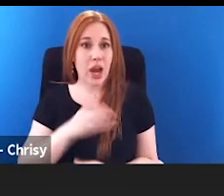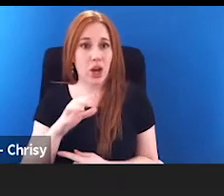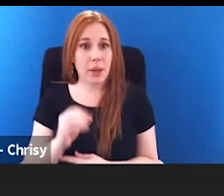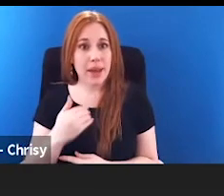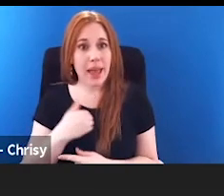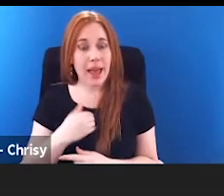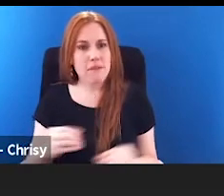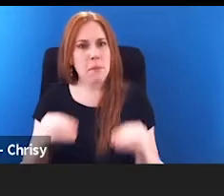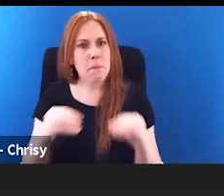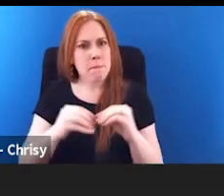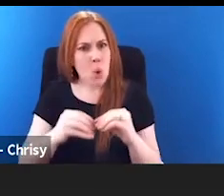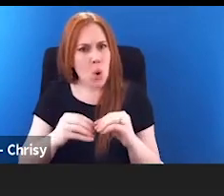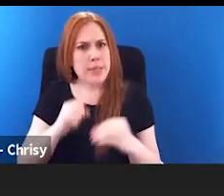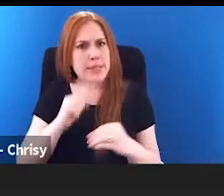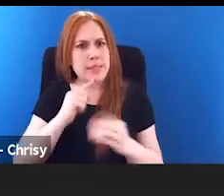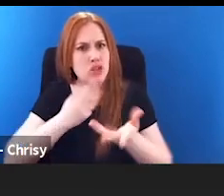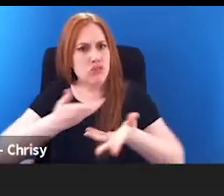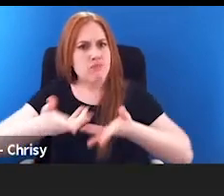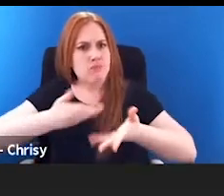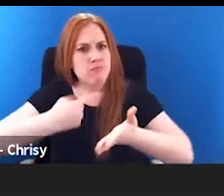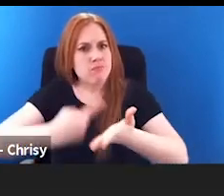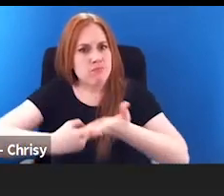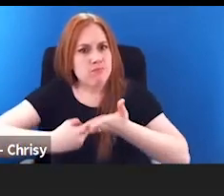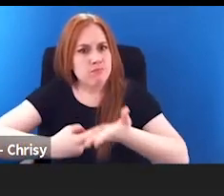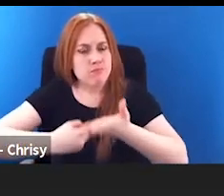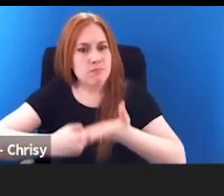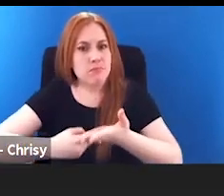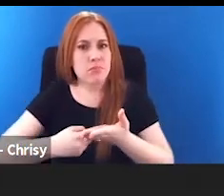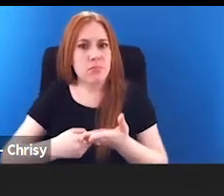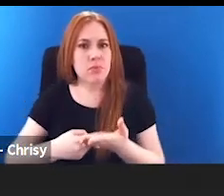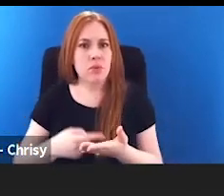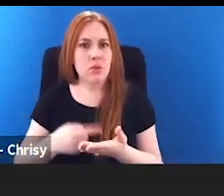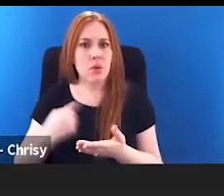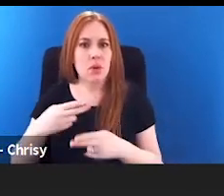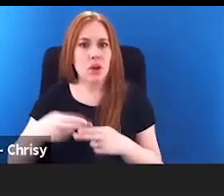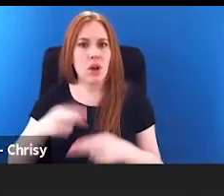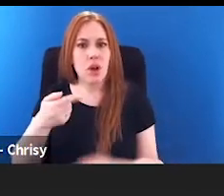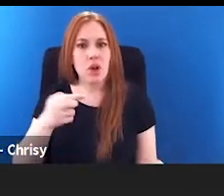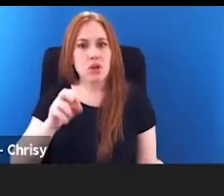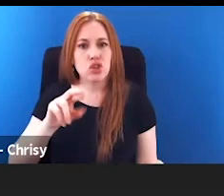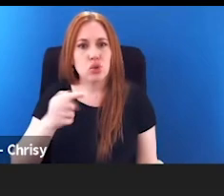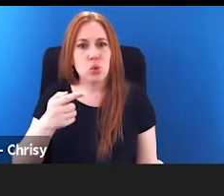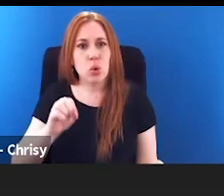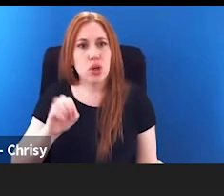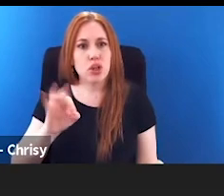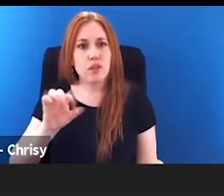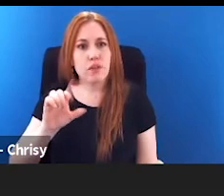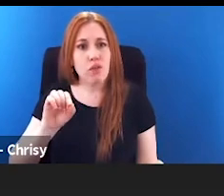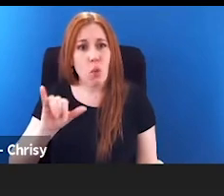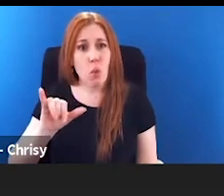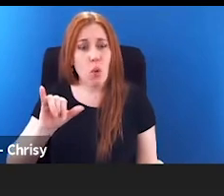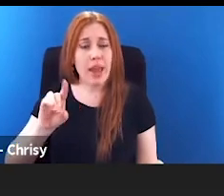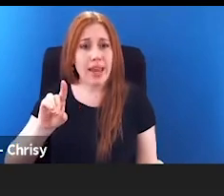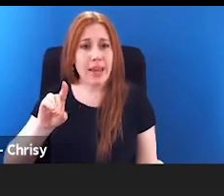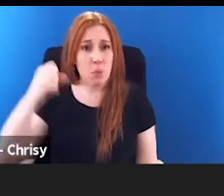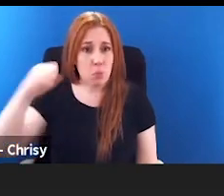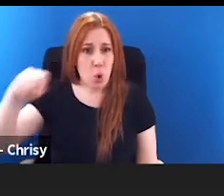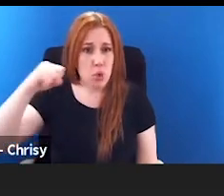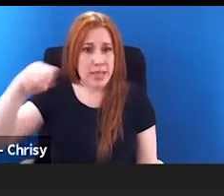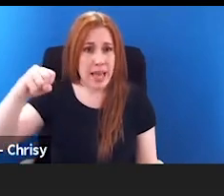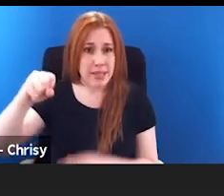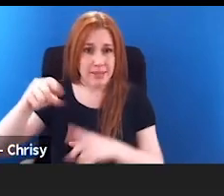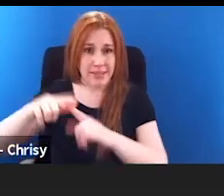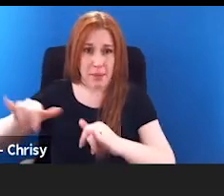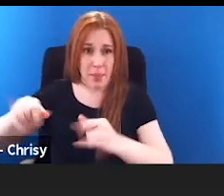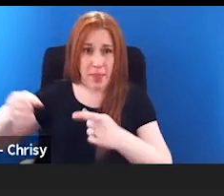bigger conversations was really once all this, the George Floyd protests were happening. As a company, yes,